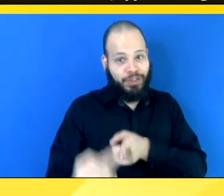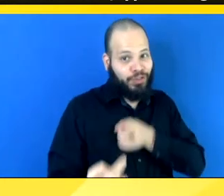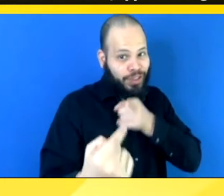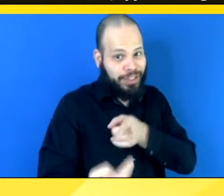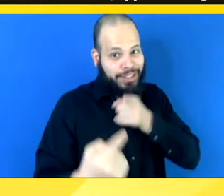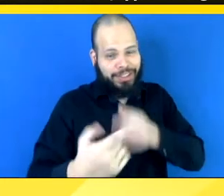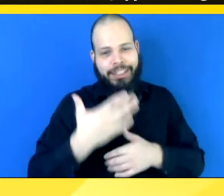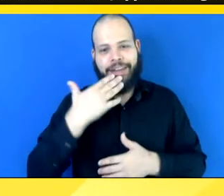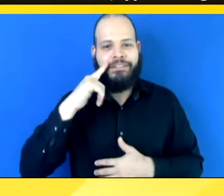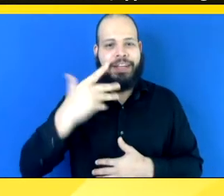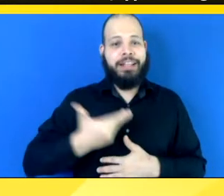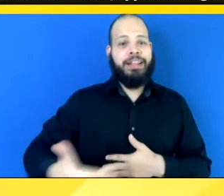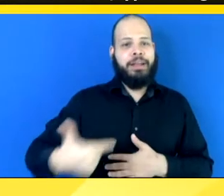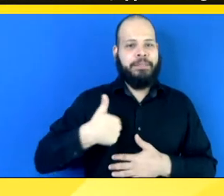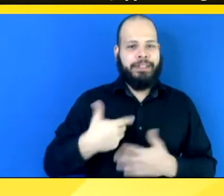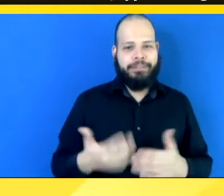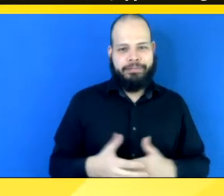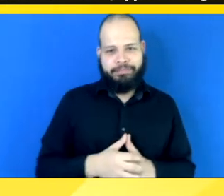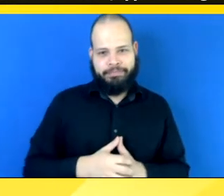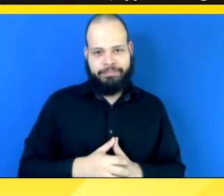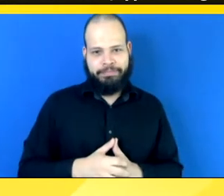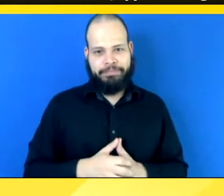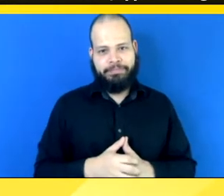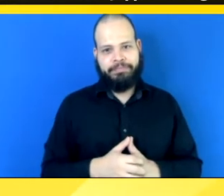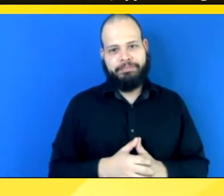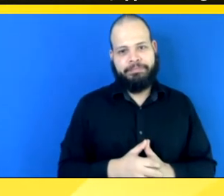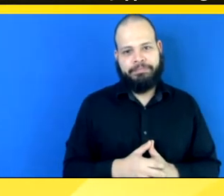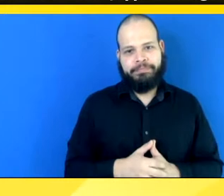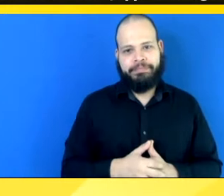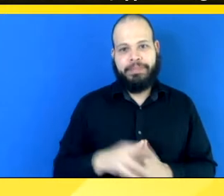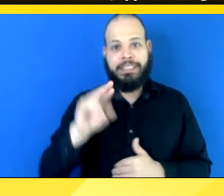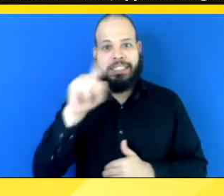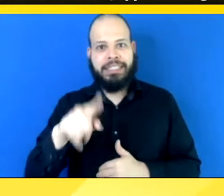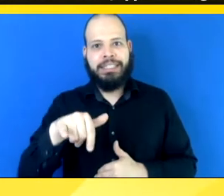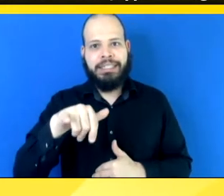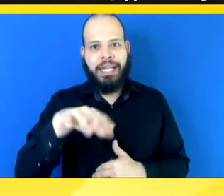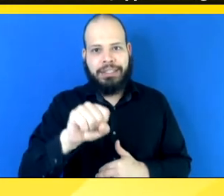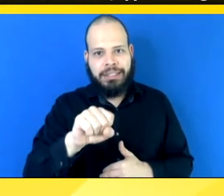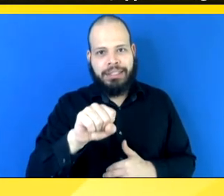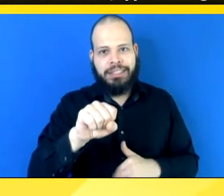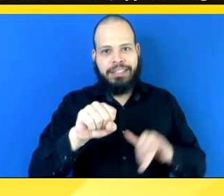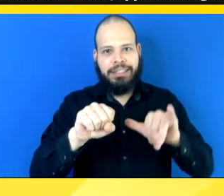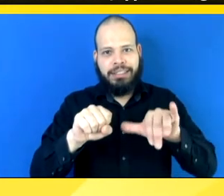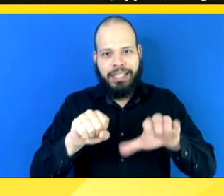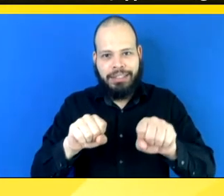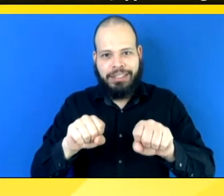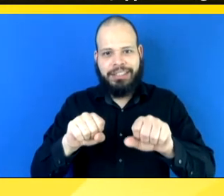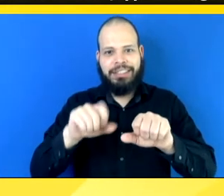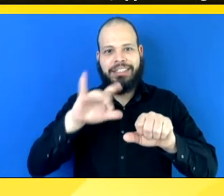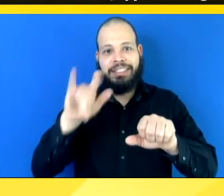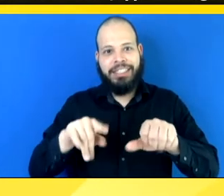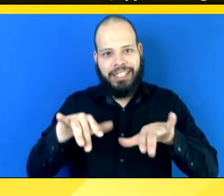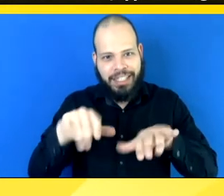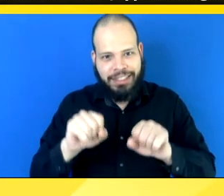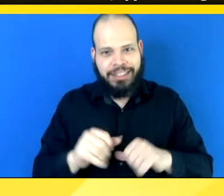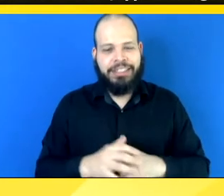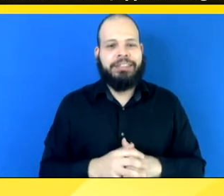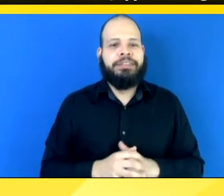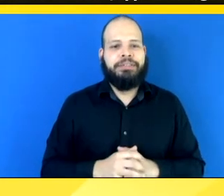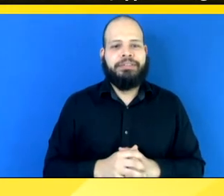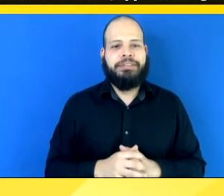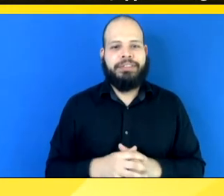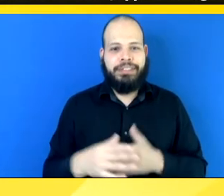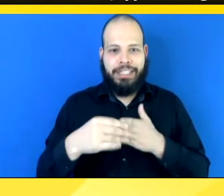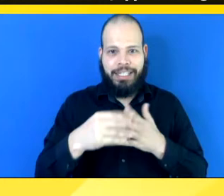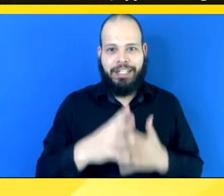on indeed. Keep on. Keep on. So our last labor leader is Sarah Nelson,